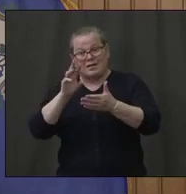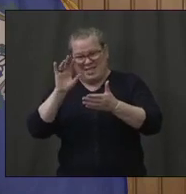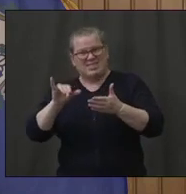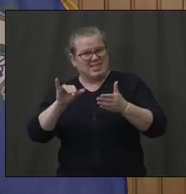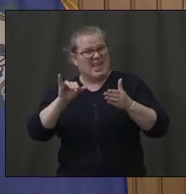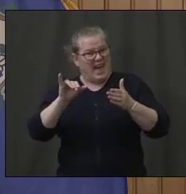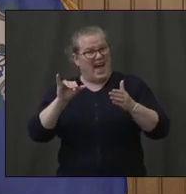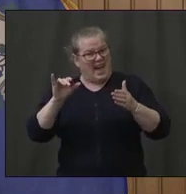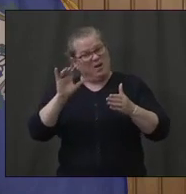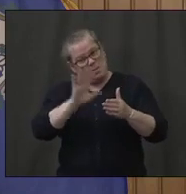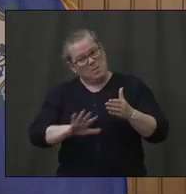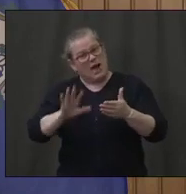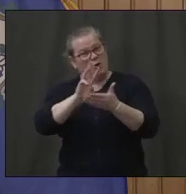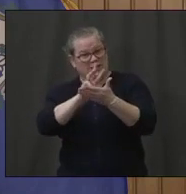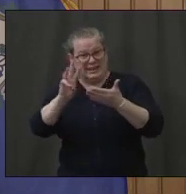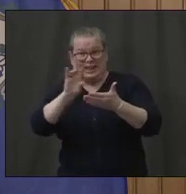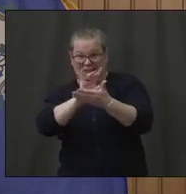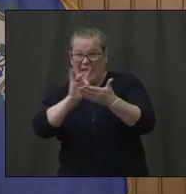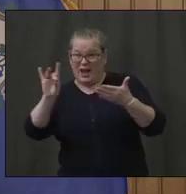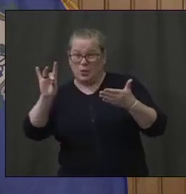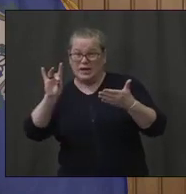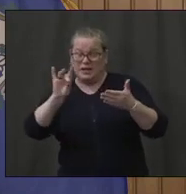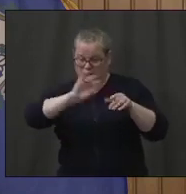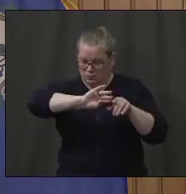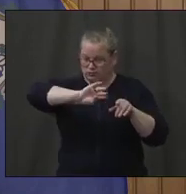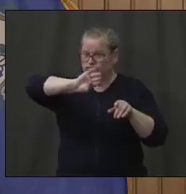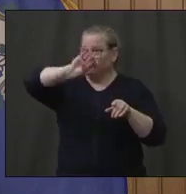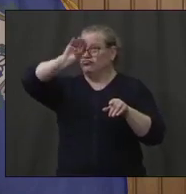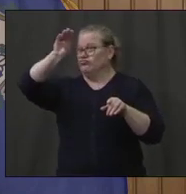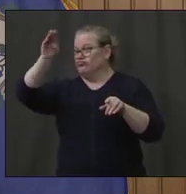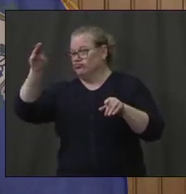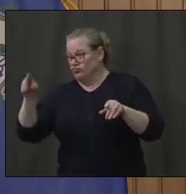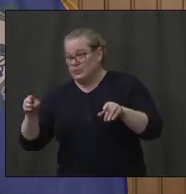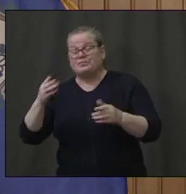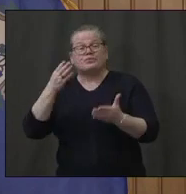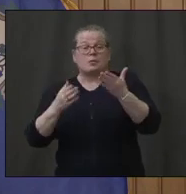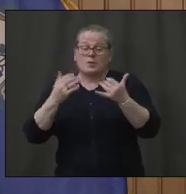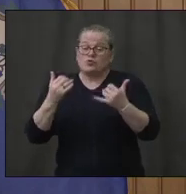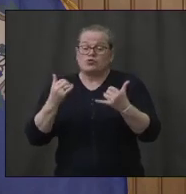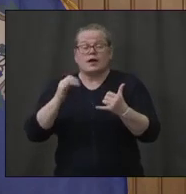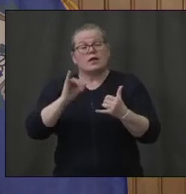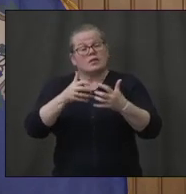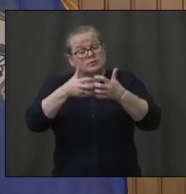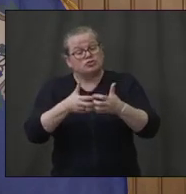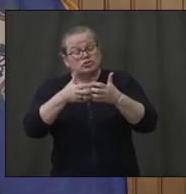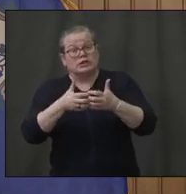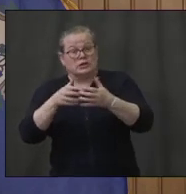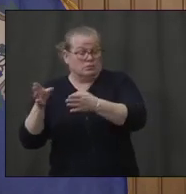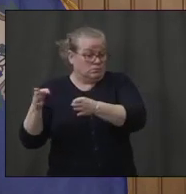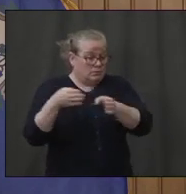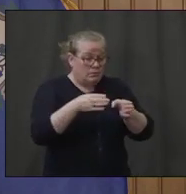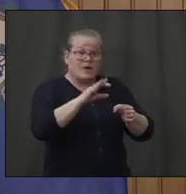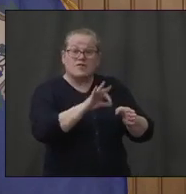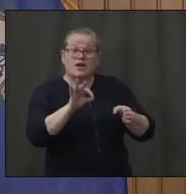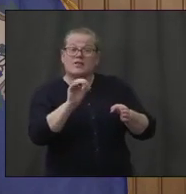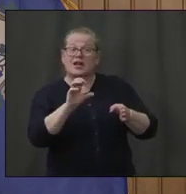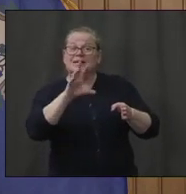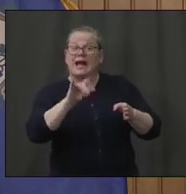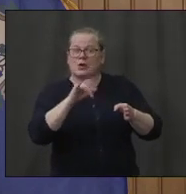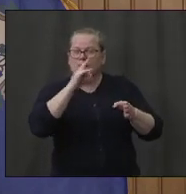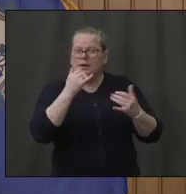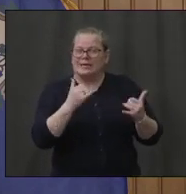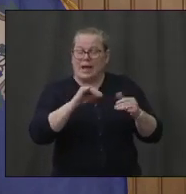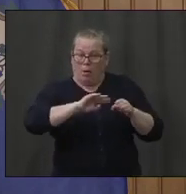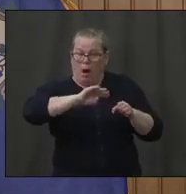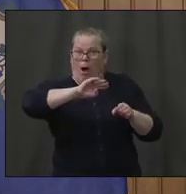the ventilators are going to Fairfield County today, and in 6 or 8 weeks, they'll be going to Eastern Connecticut. So